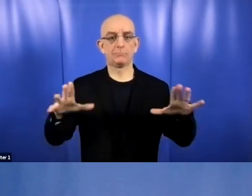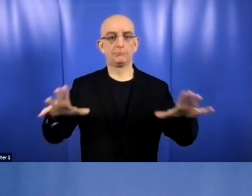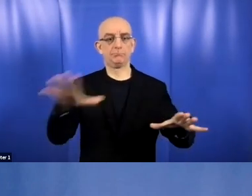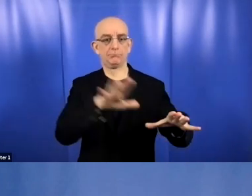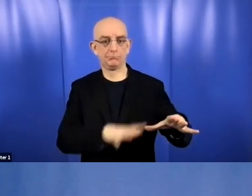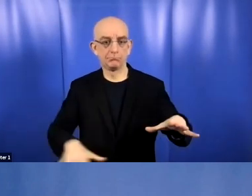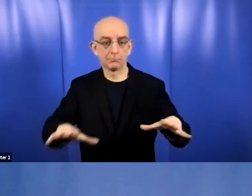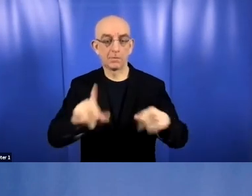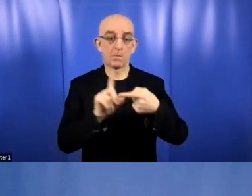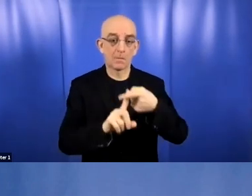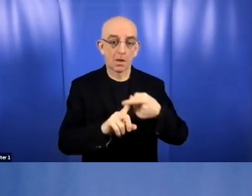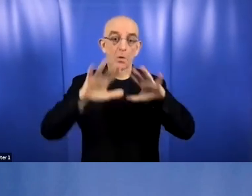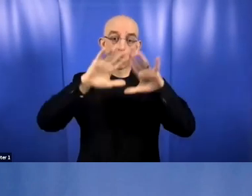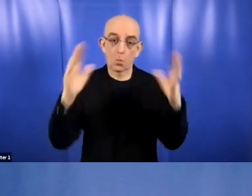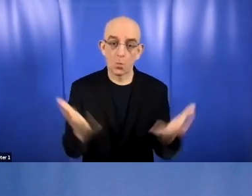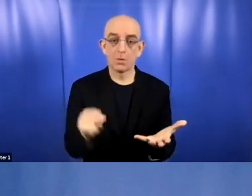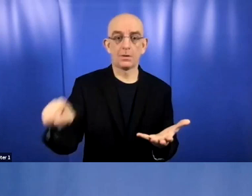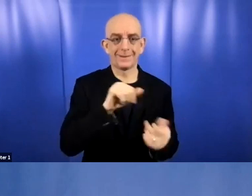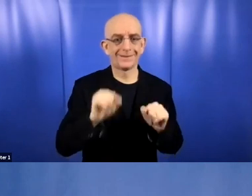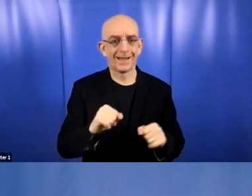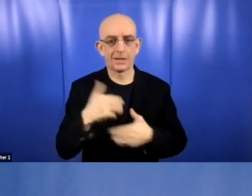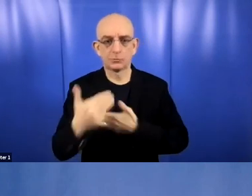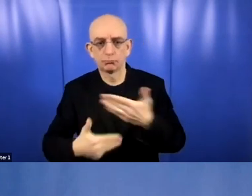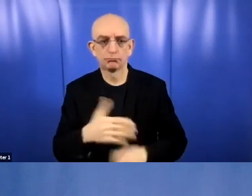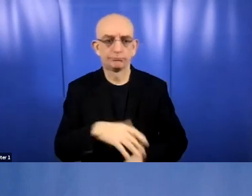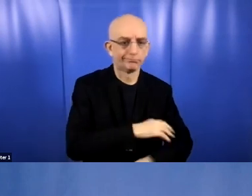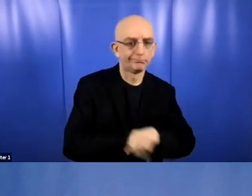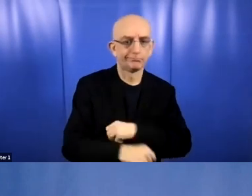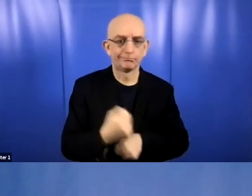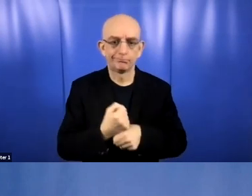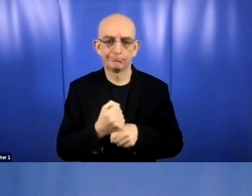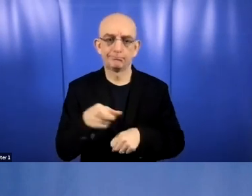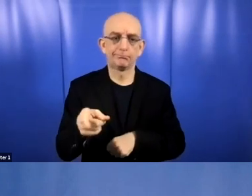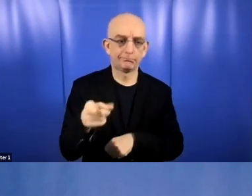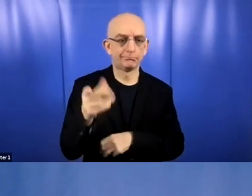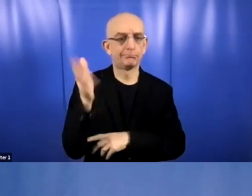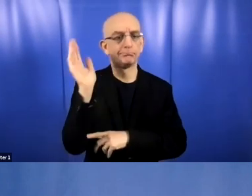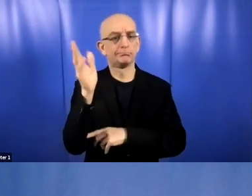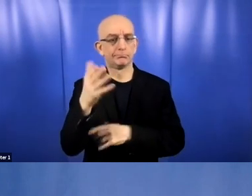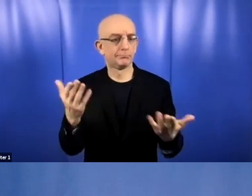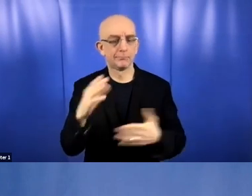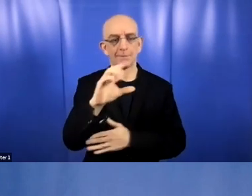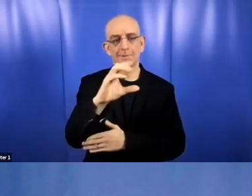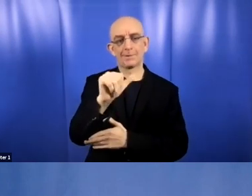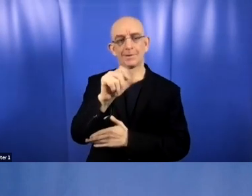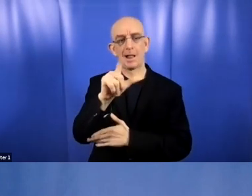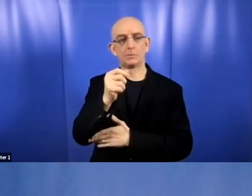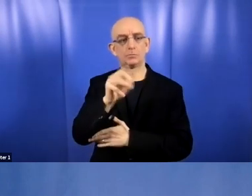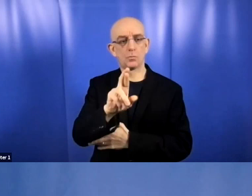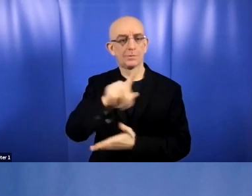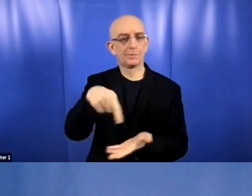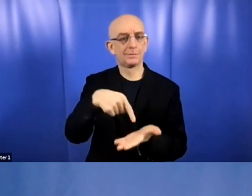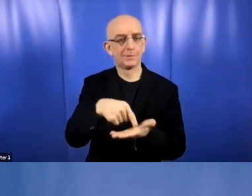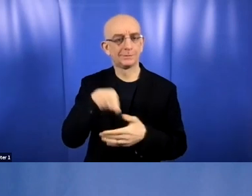but also referred to the need for China, Japan, Australia and New Zealand